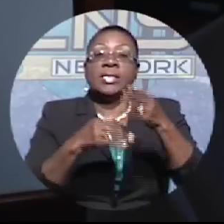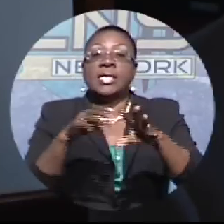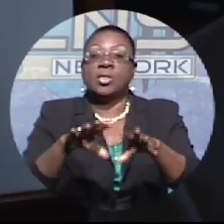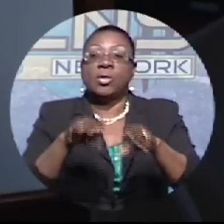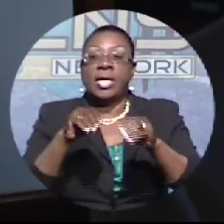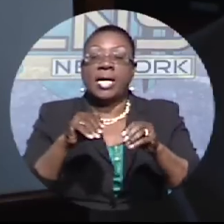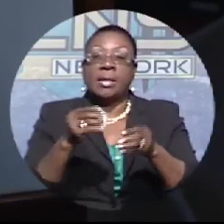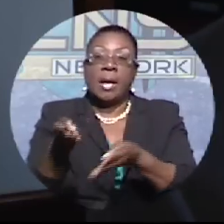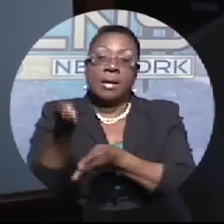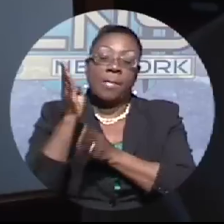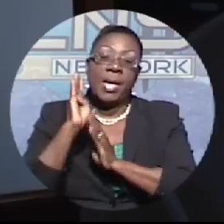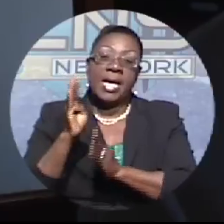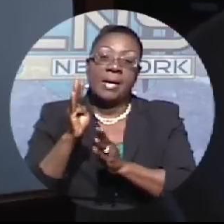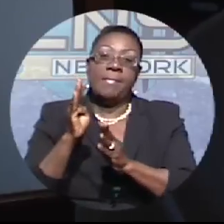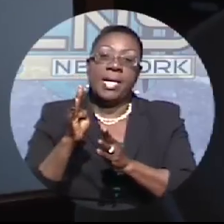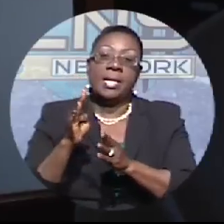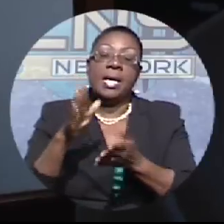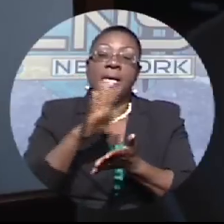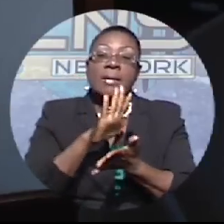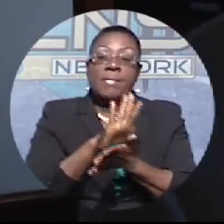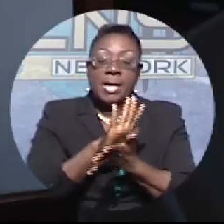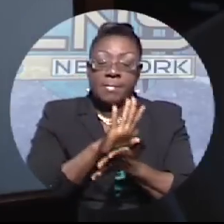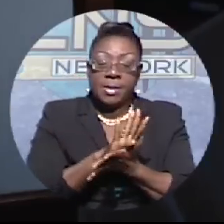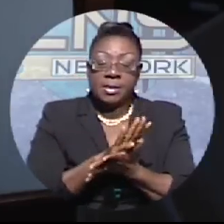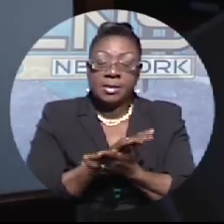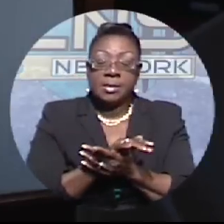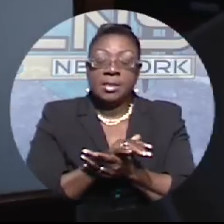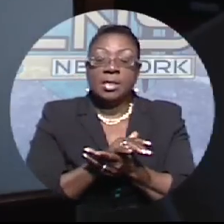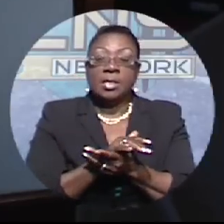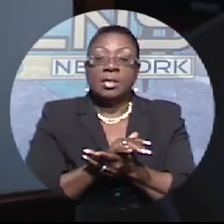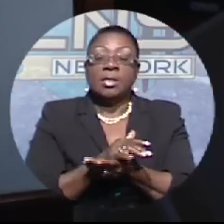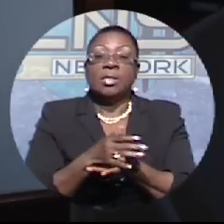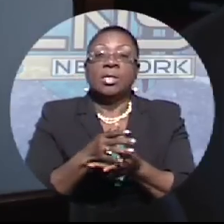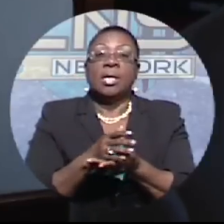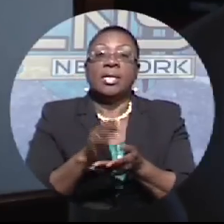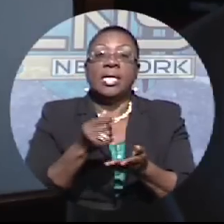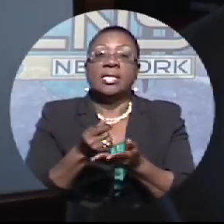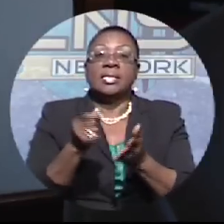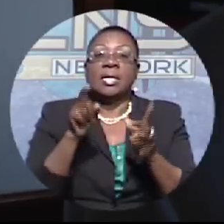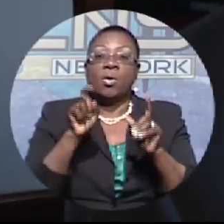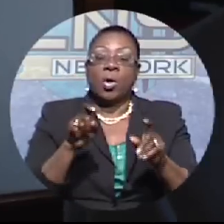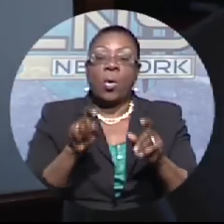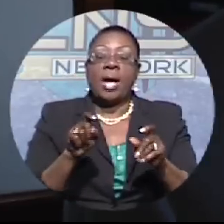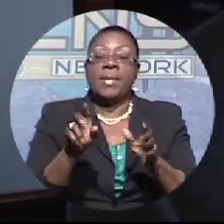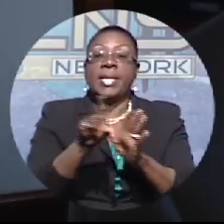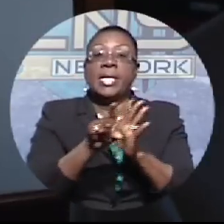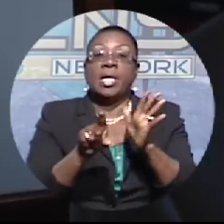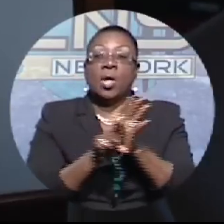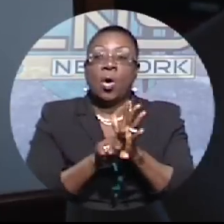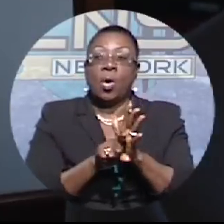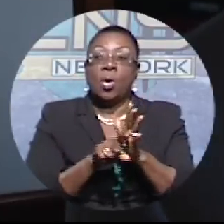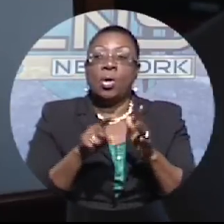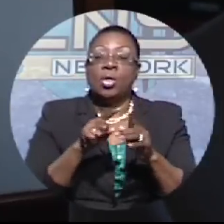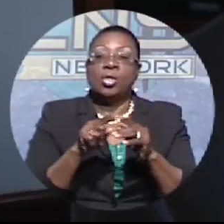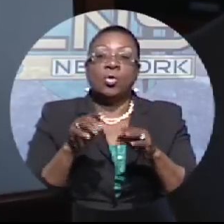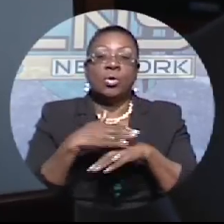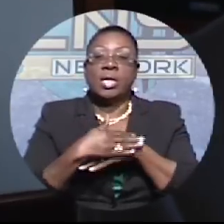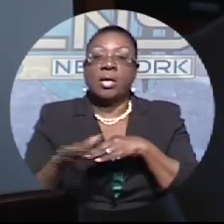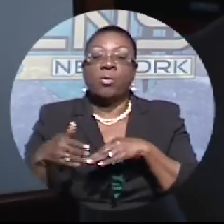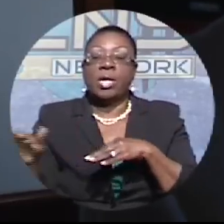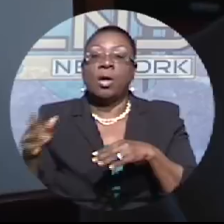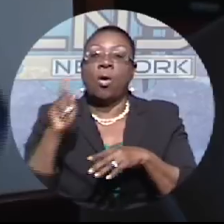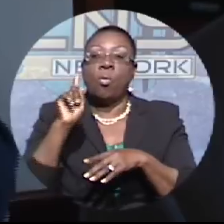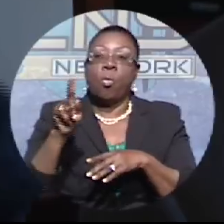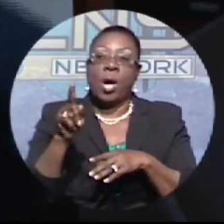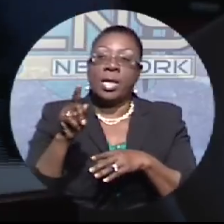Bahamas citizenship. There is a requirement in the law to renounce to one citizenship before acquiring